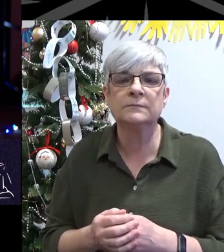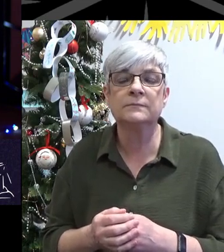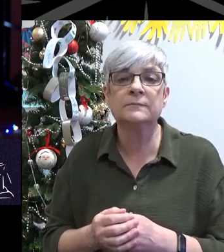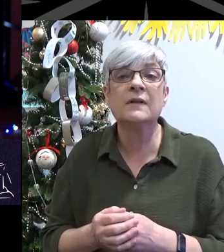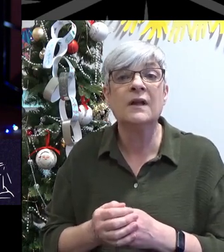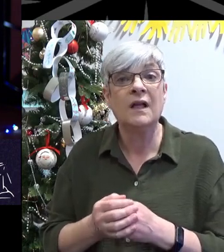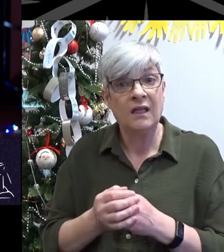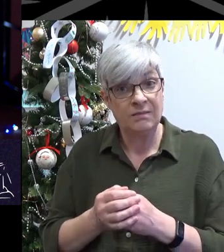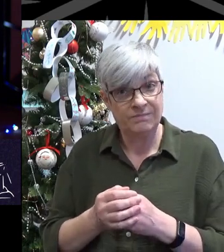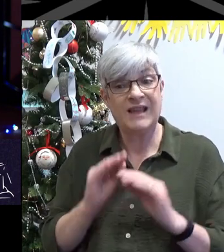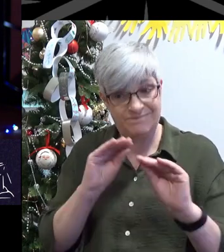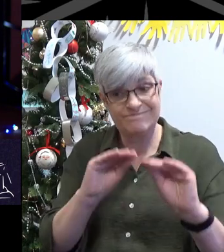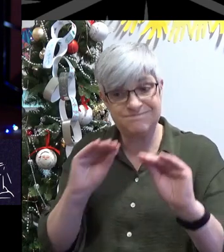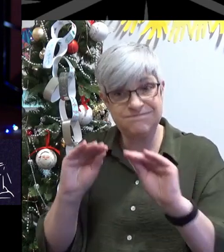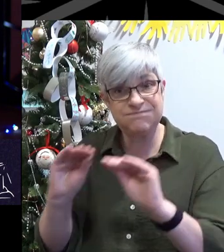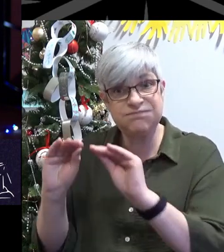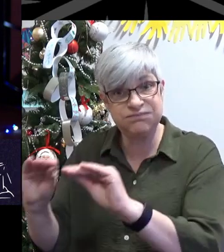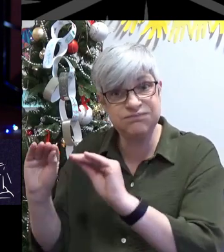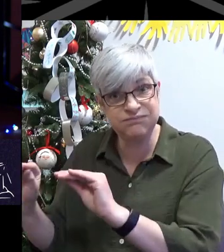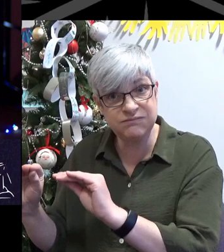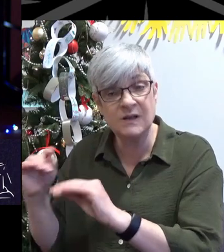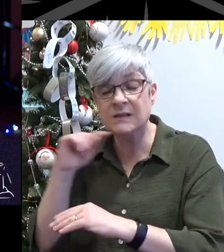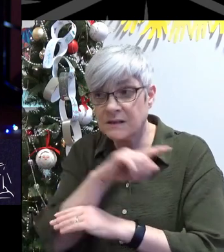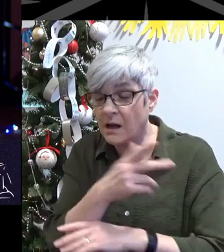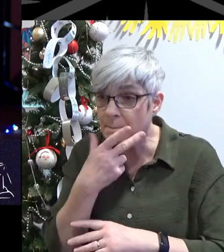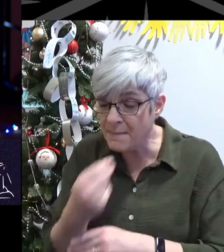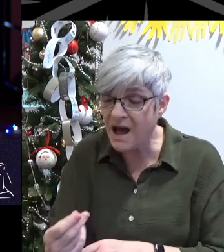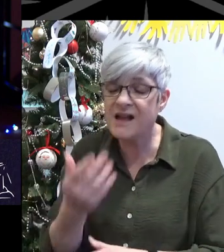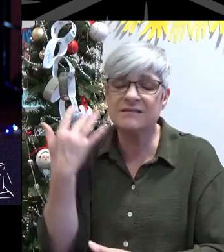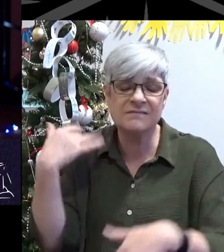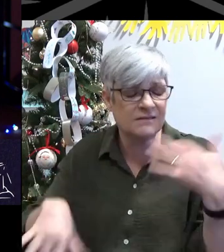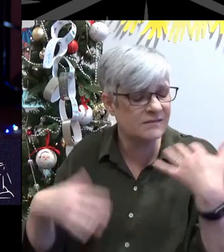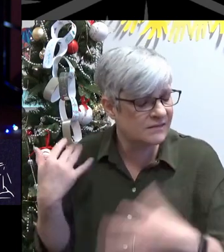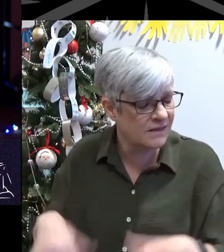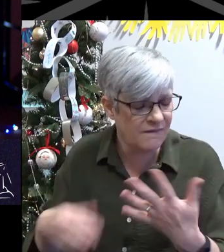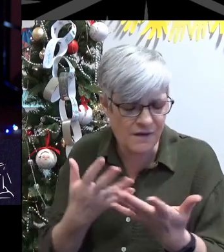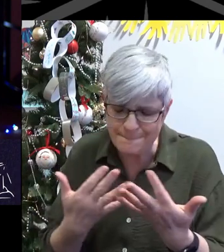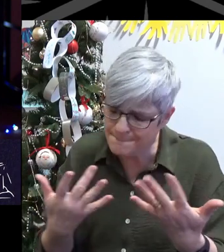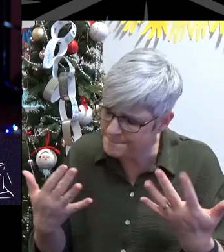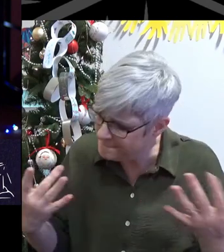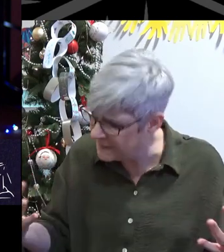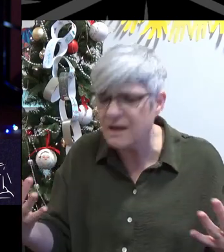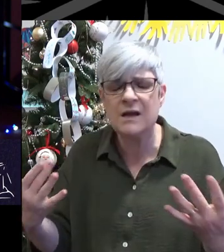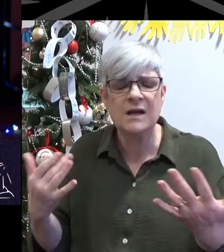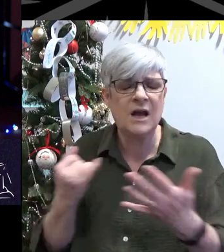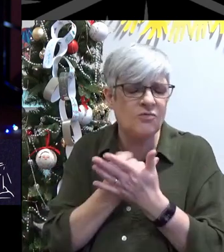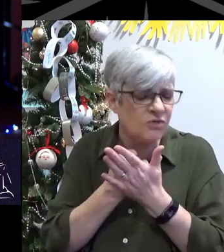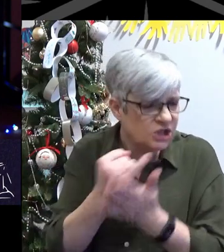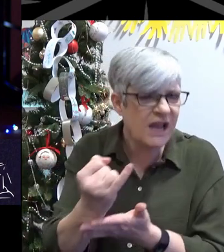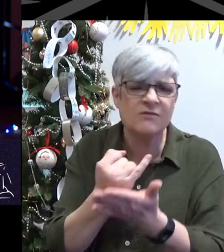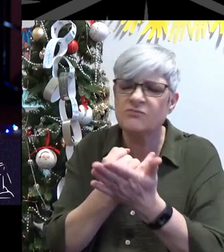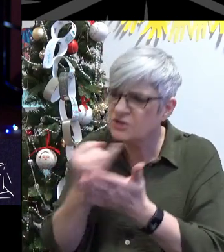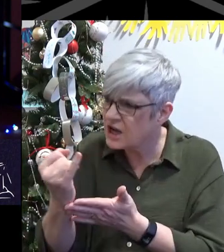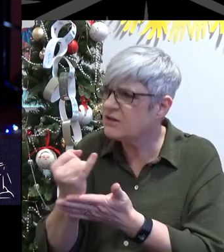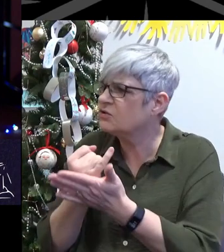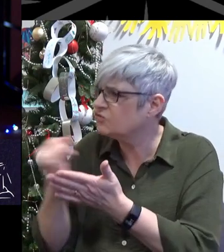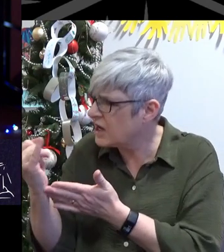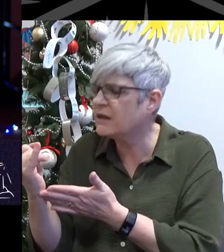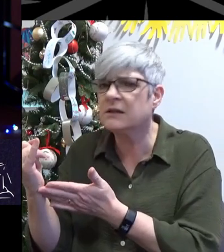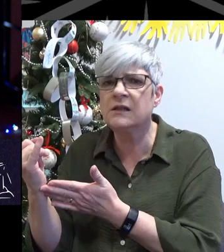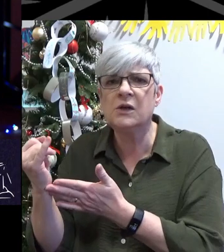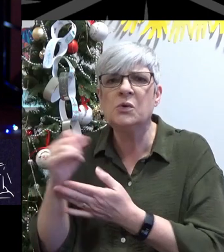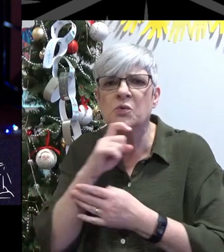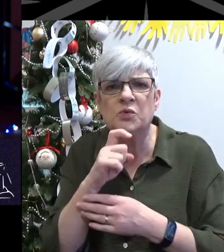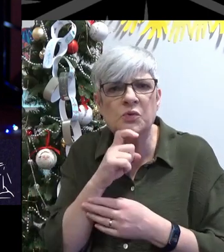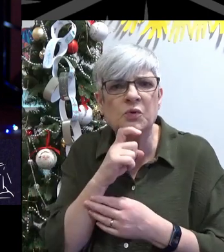He then began to teach them that the Son of Man must suffer many things and be rejected by the elders, the chief